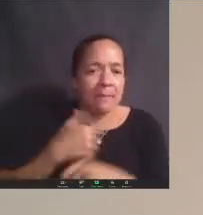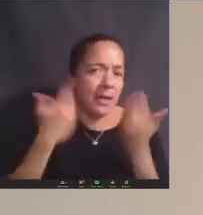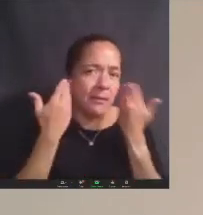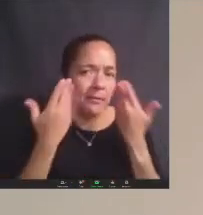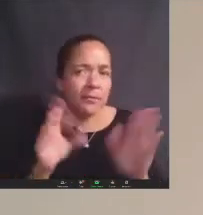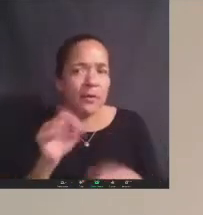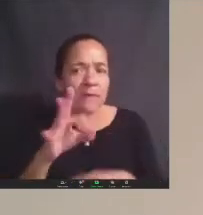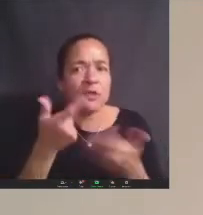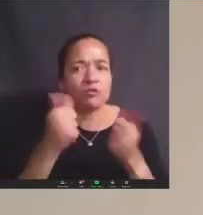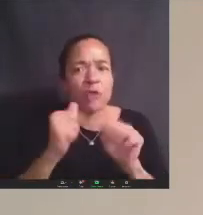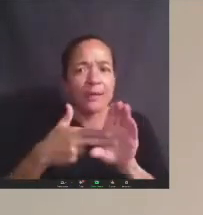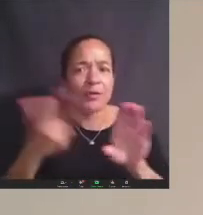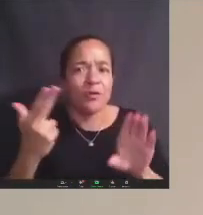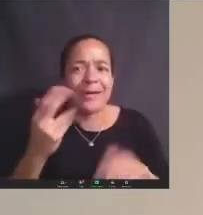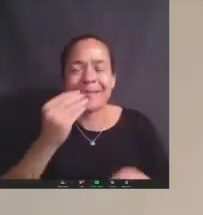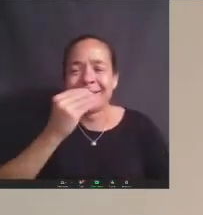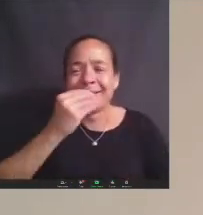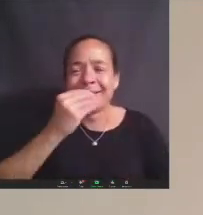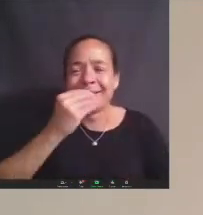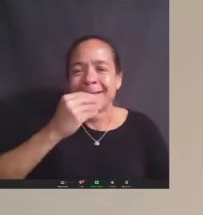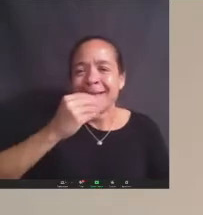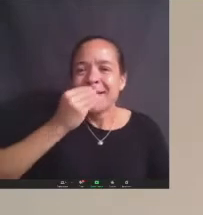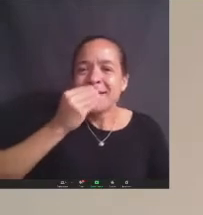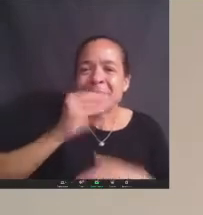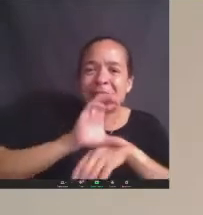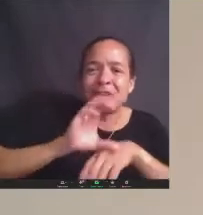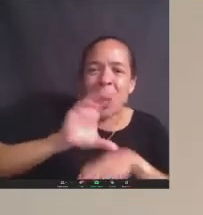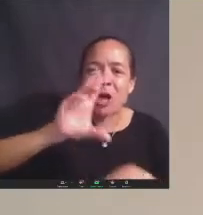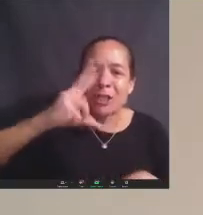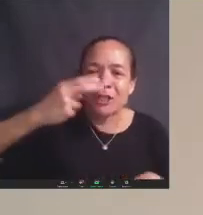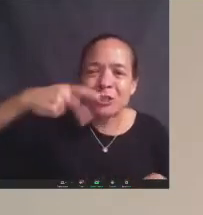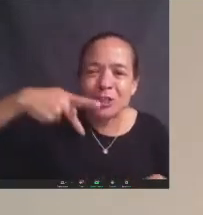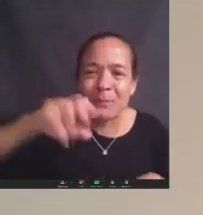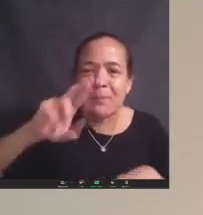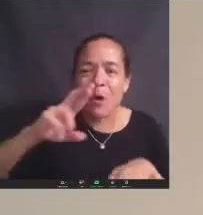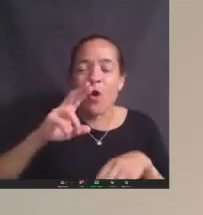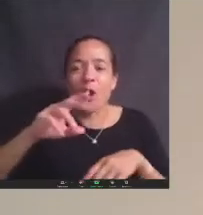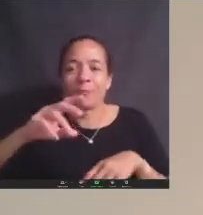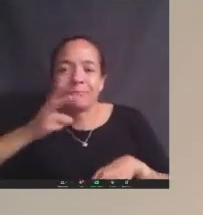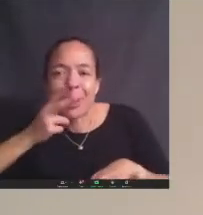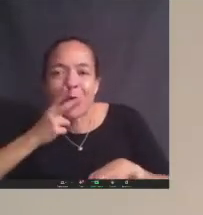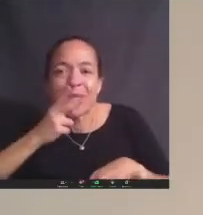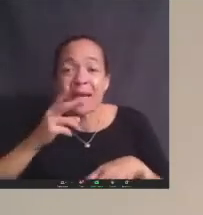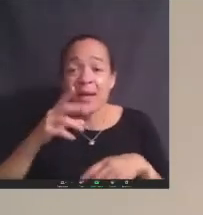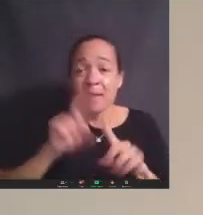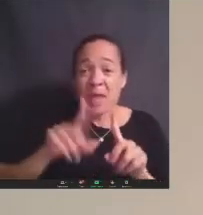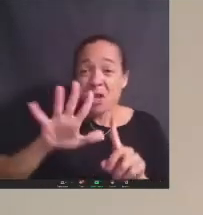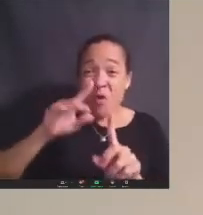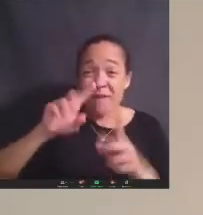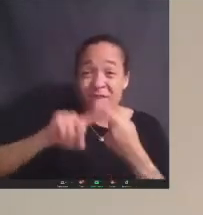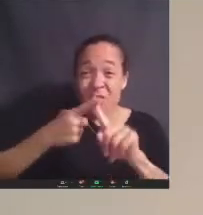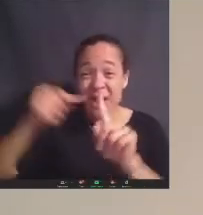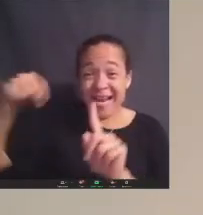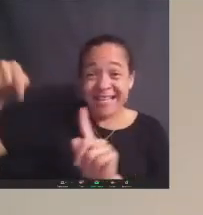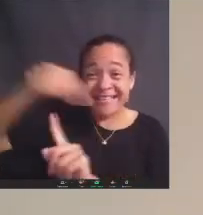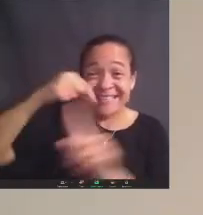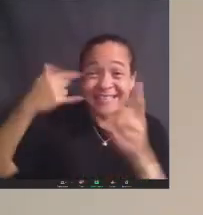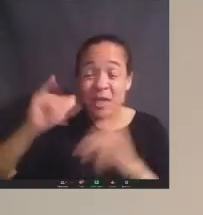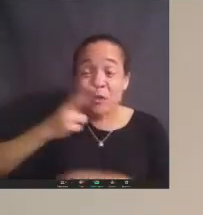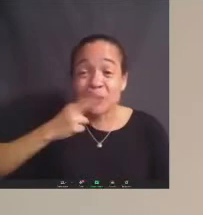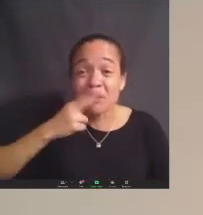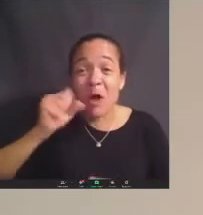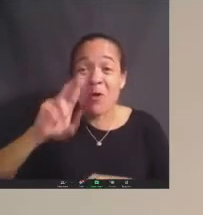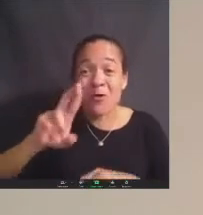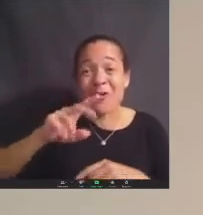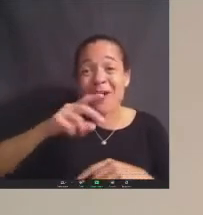or smoking or any of those kinds of things, but all your friends are still doing that stuff. Doesn't work that way. So the biggest thing I would encourage folks to